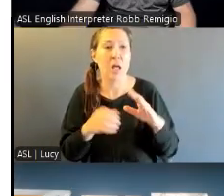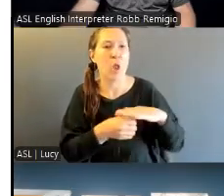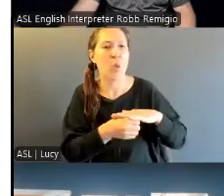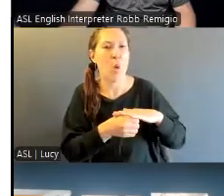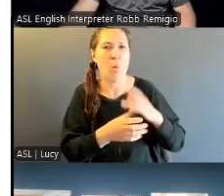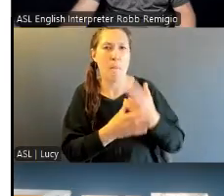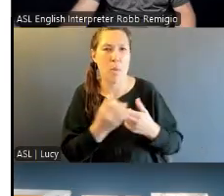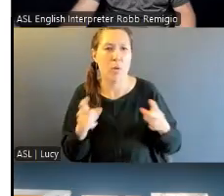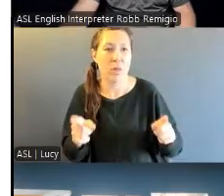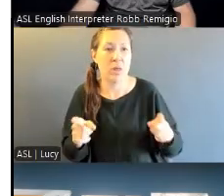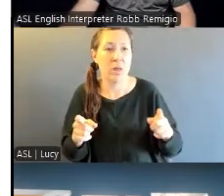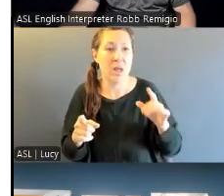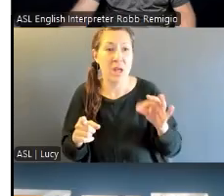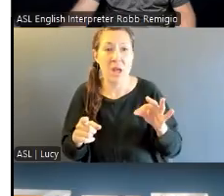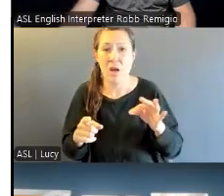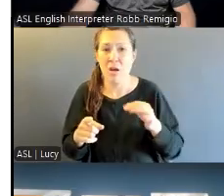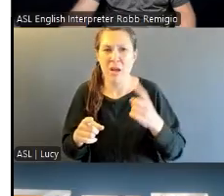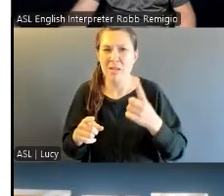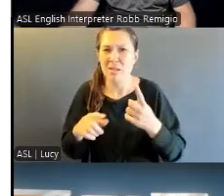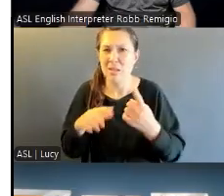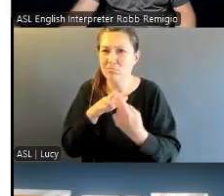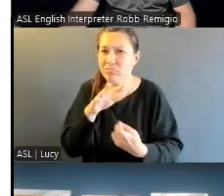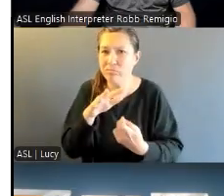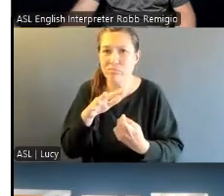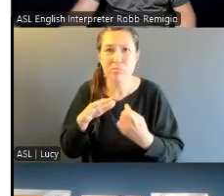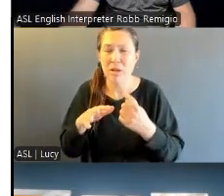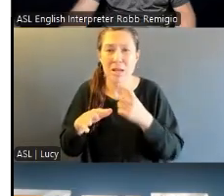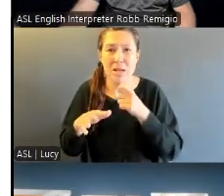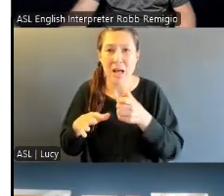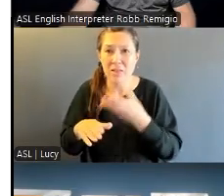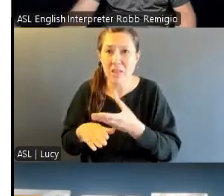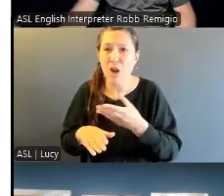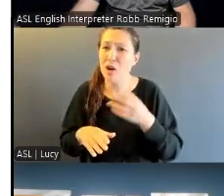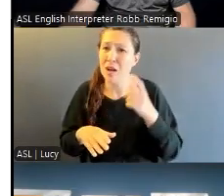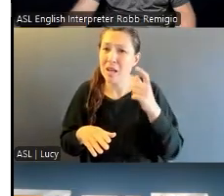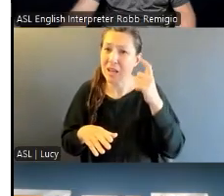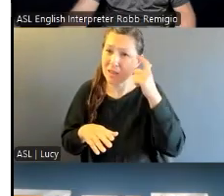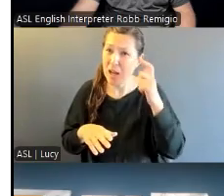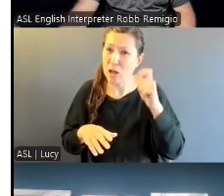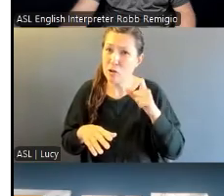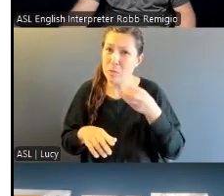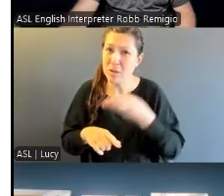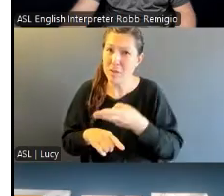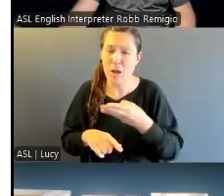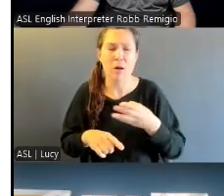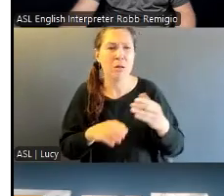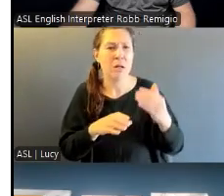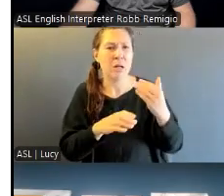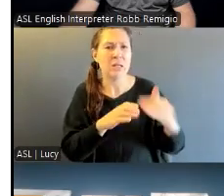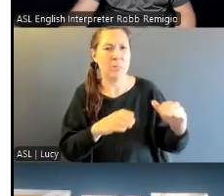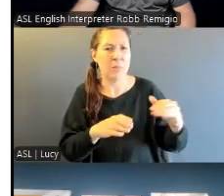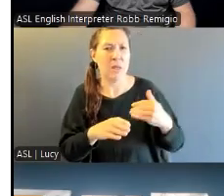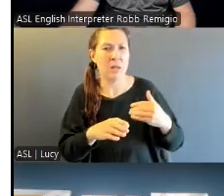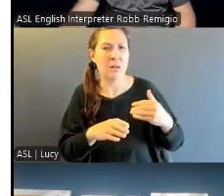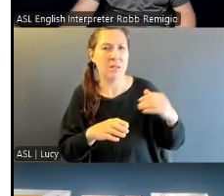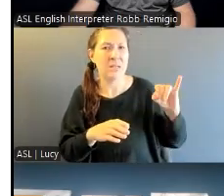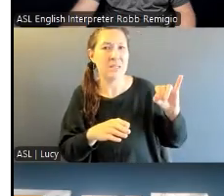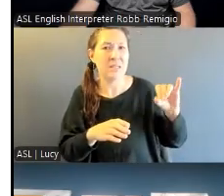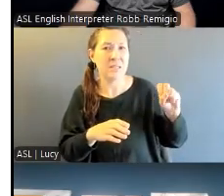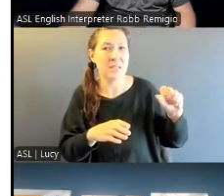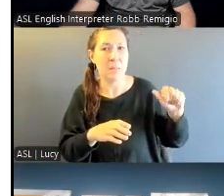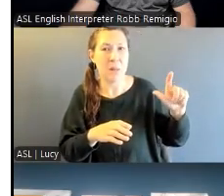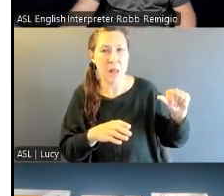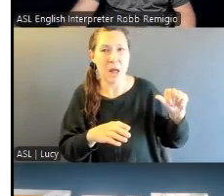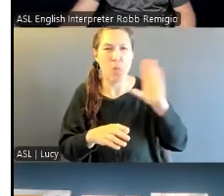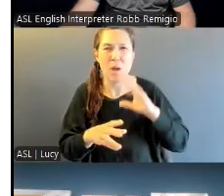reason you see something missing and you think it's important to be on there, please email Isabella. Please let us know and we'll get that added to the list because we know there's a